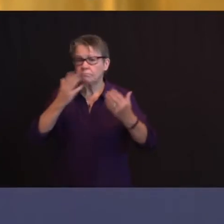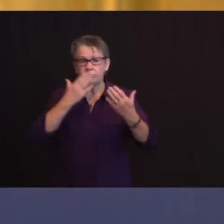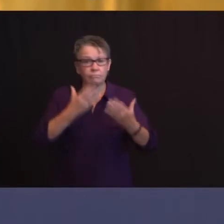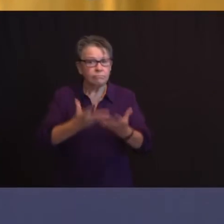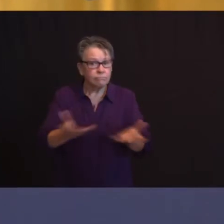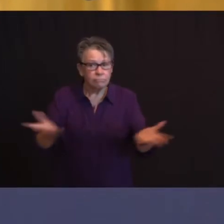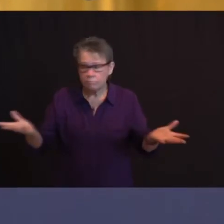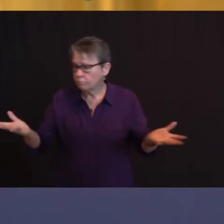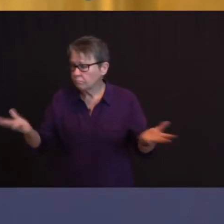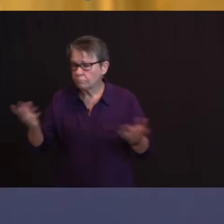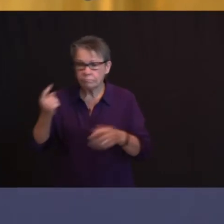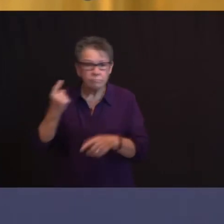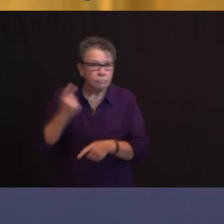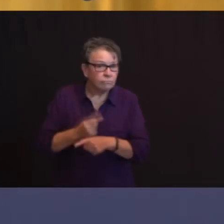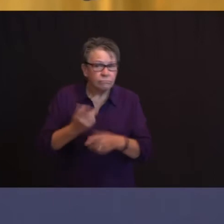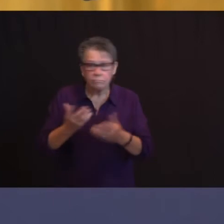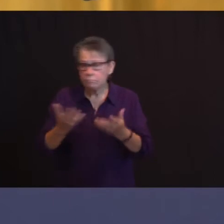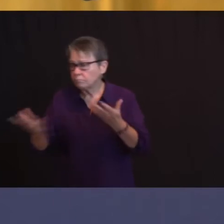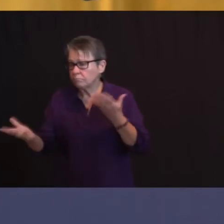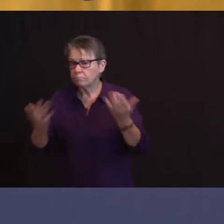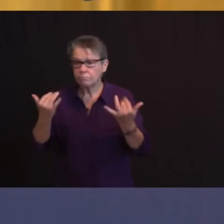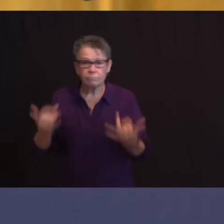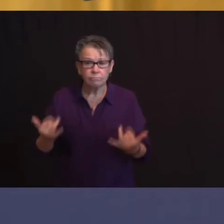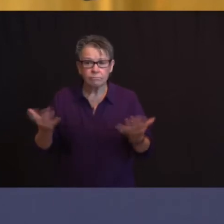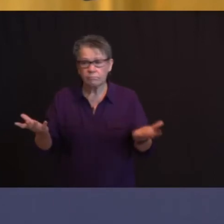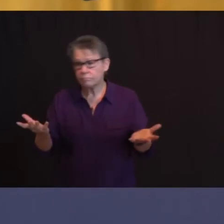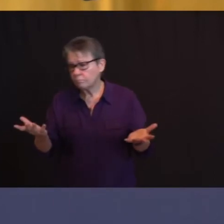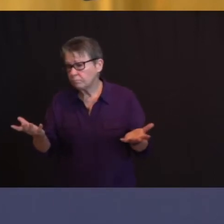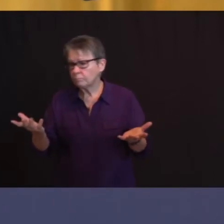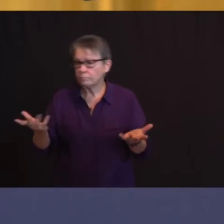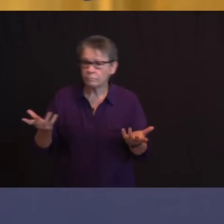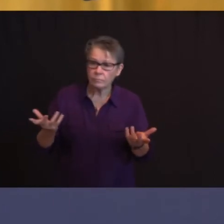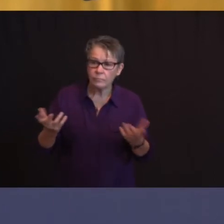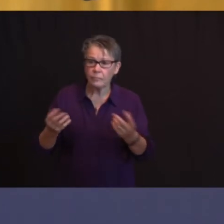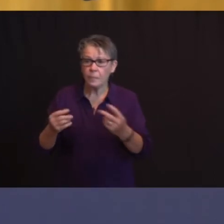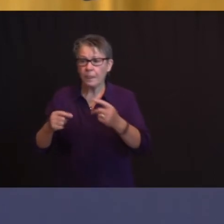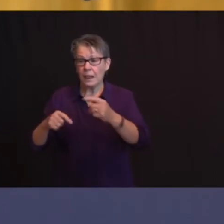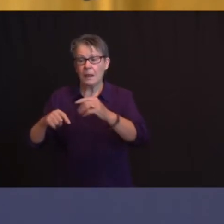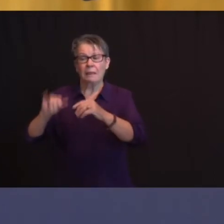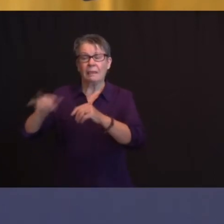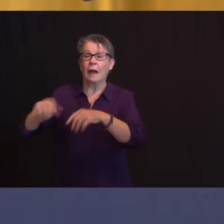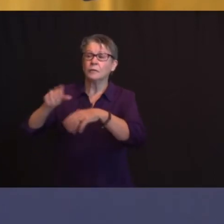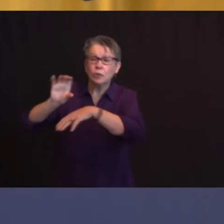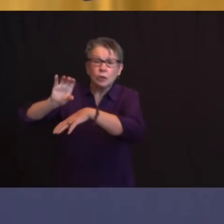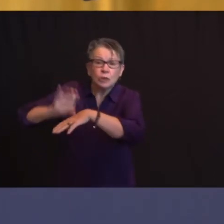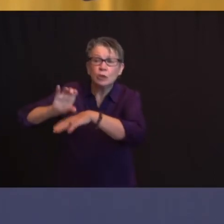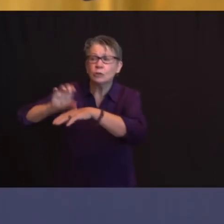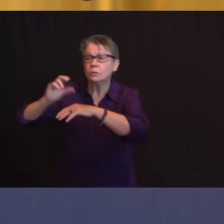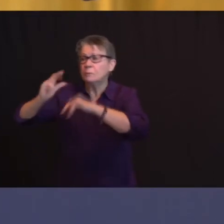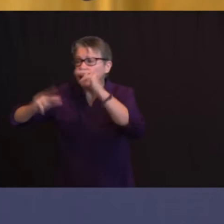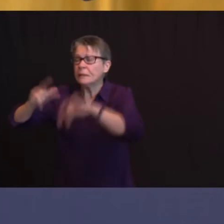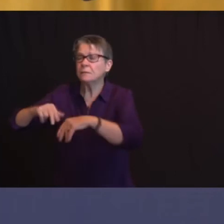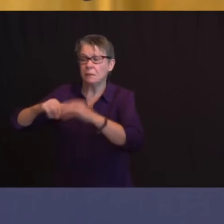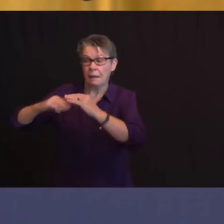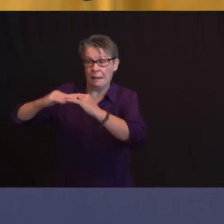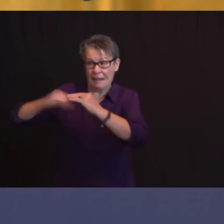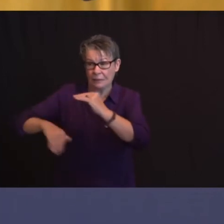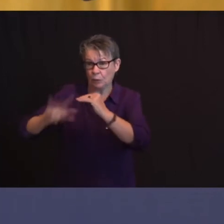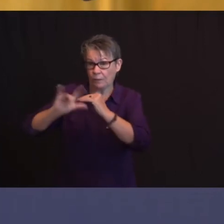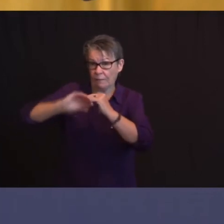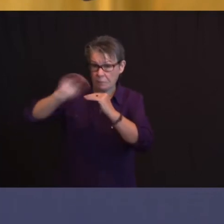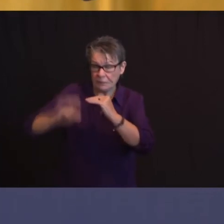will correct us over. It's the lesser of 150 people or 25% of capacity. But that's a number we'd love to see higher, but that's not realistically